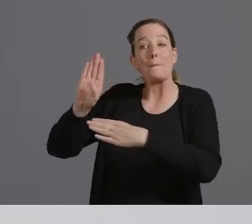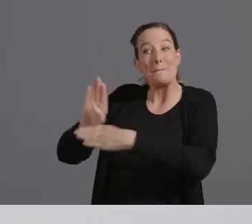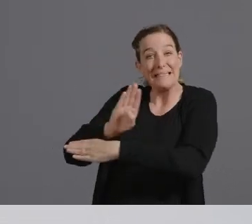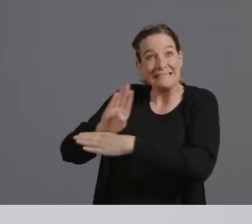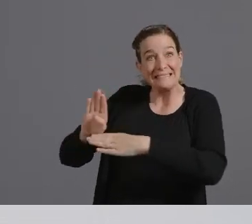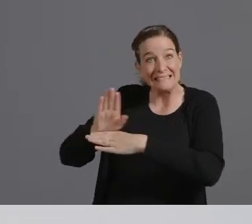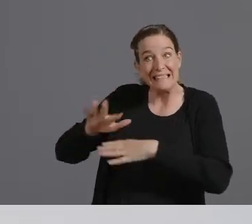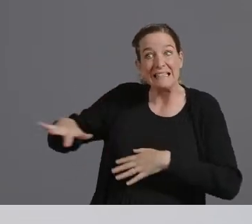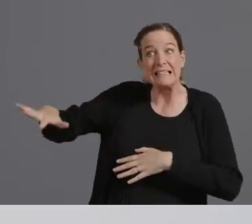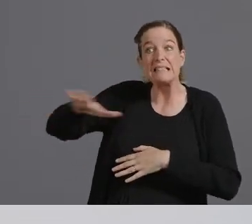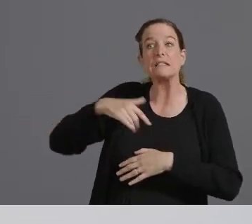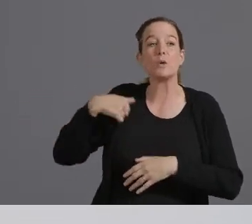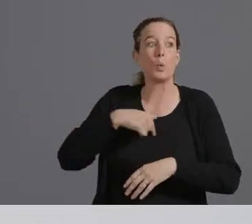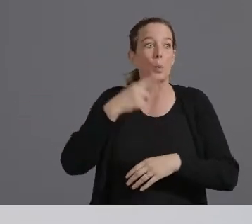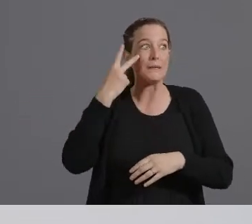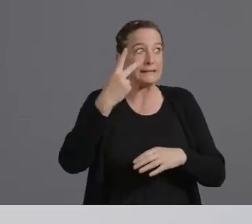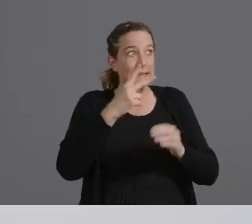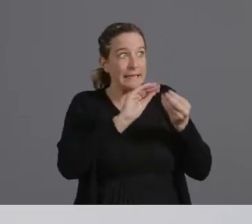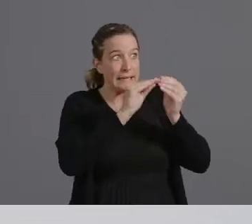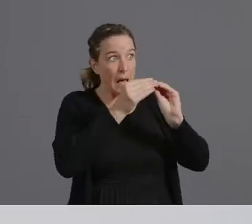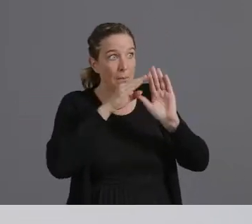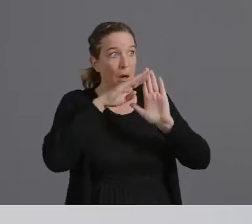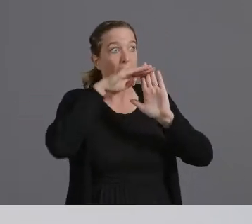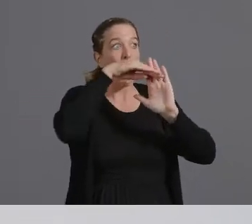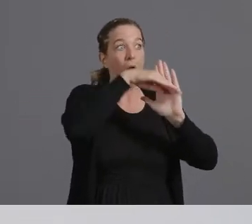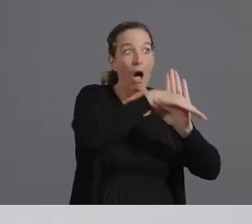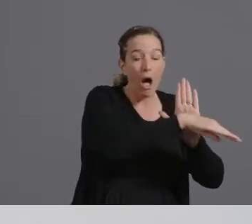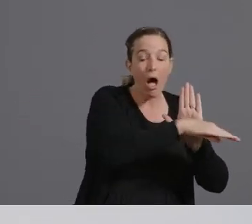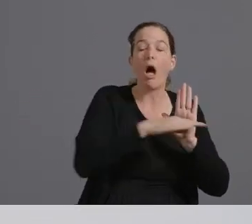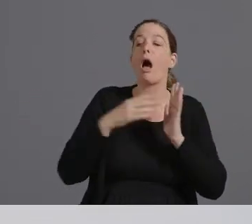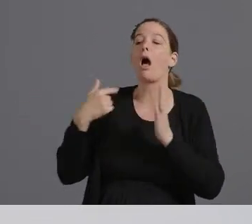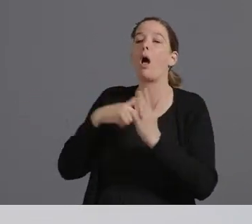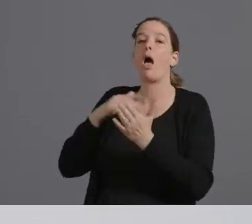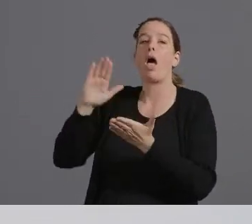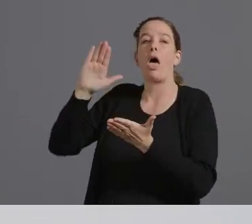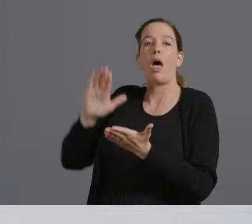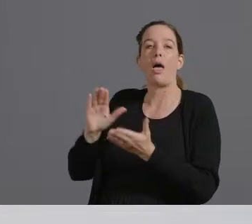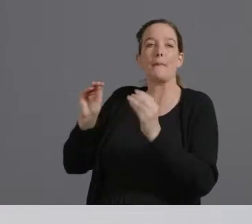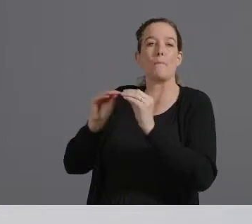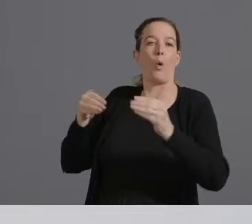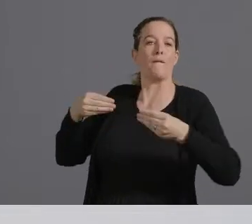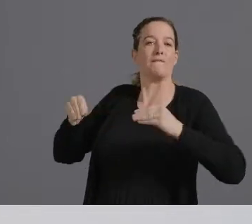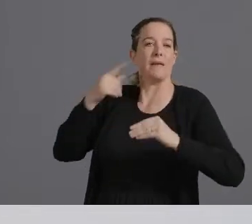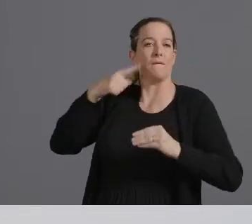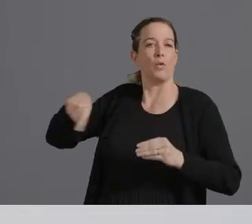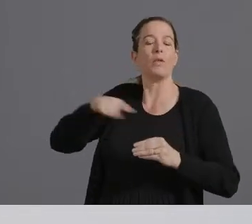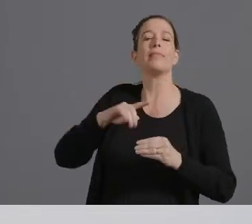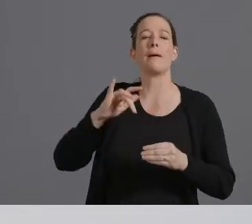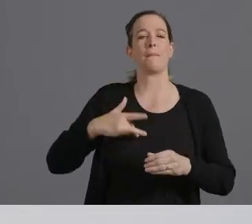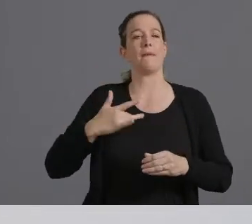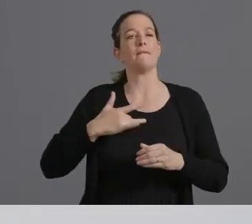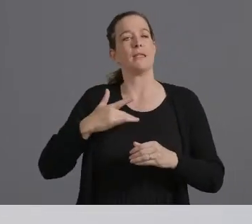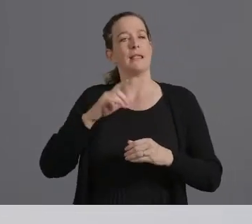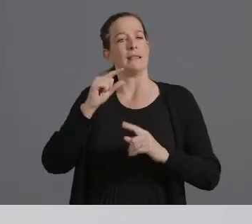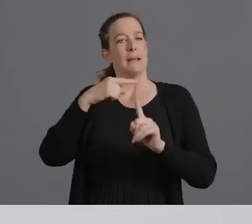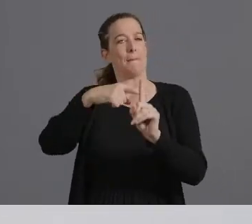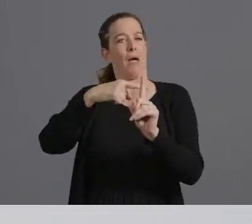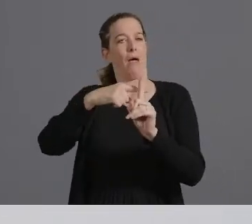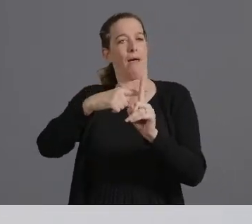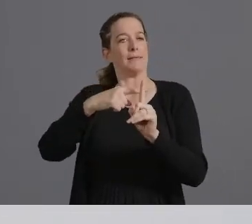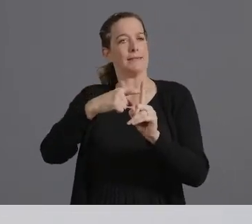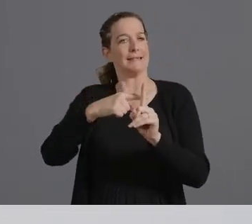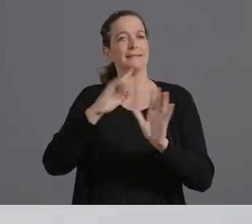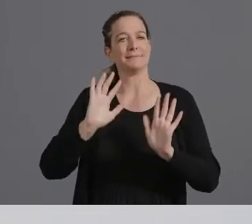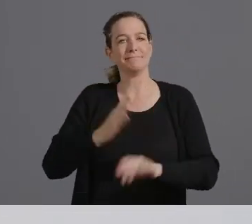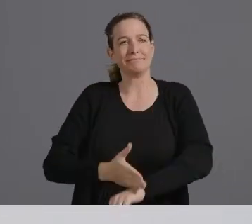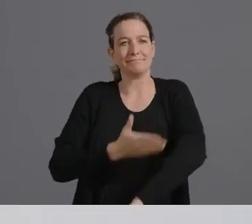improved metrics is a key step forward. My last question is regarding the sports venues. So obviously that's a big question. What will